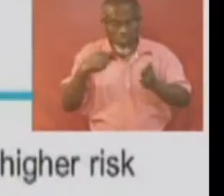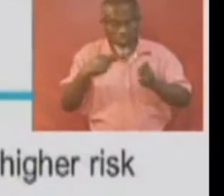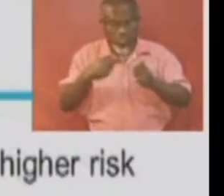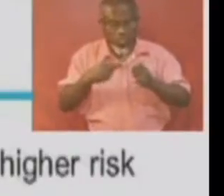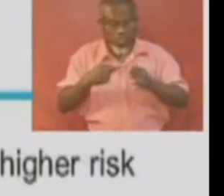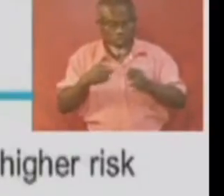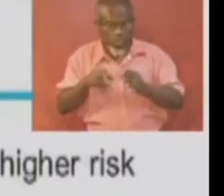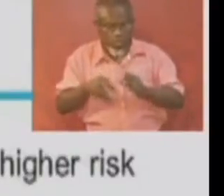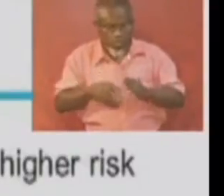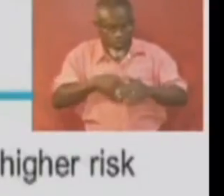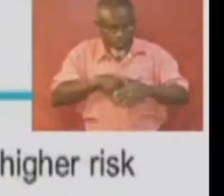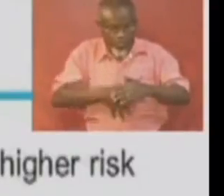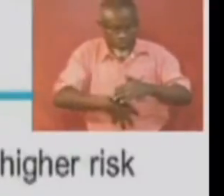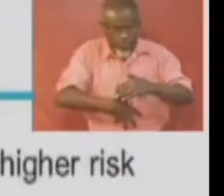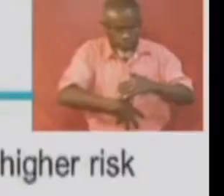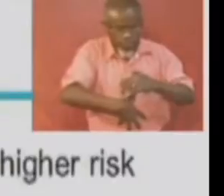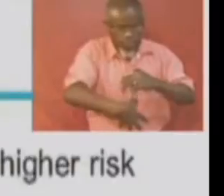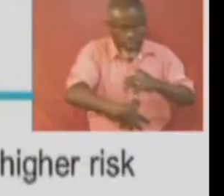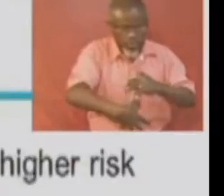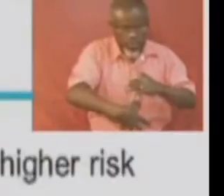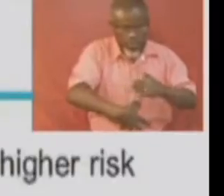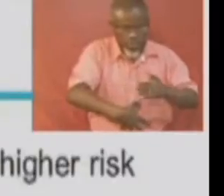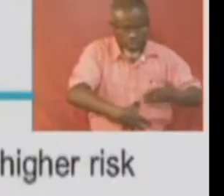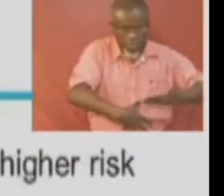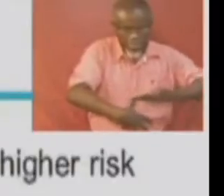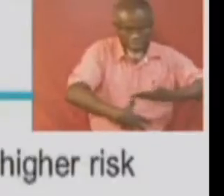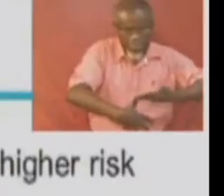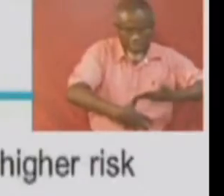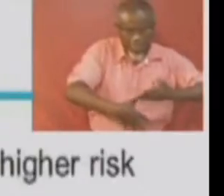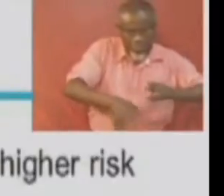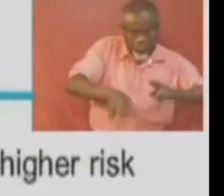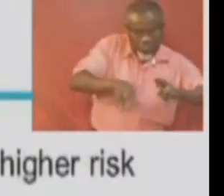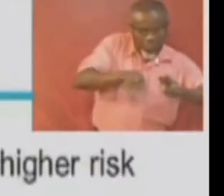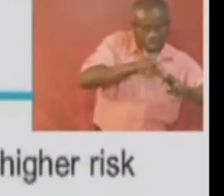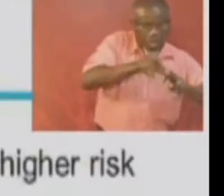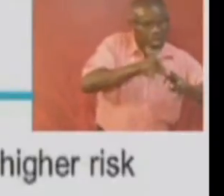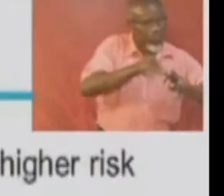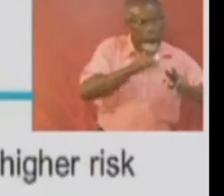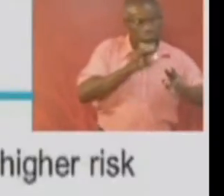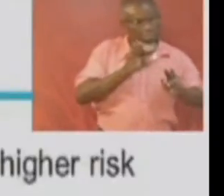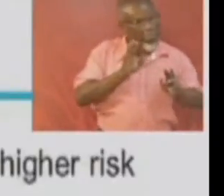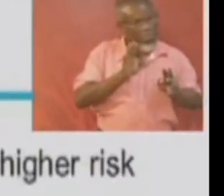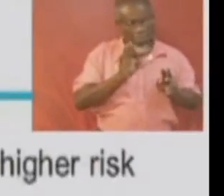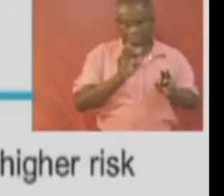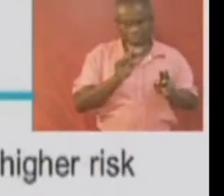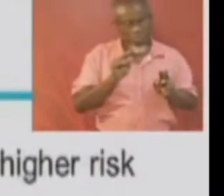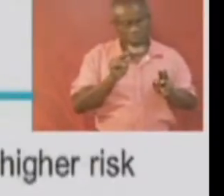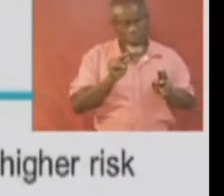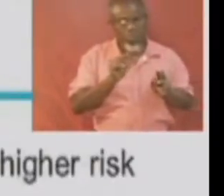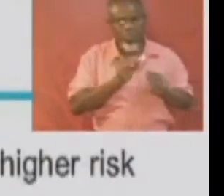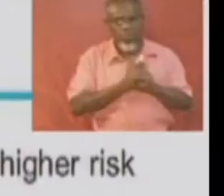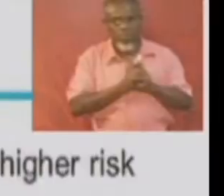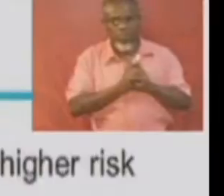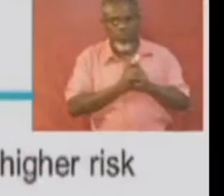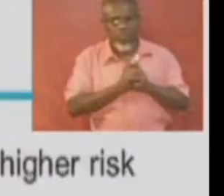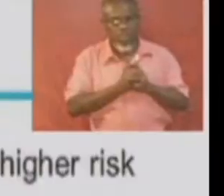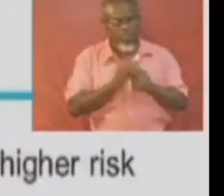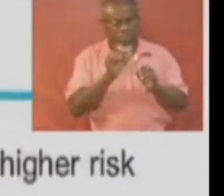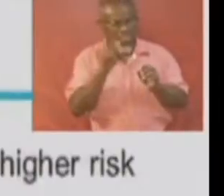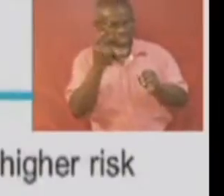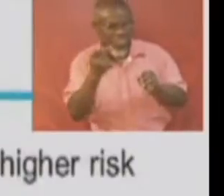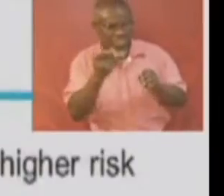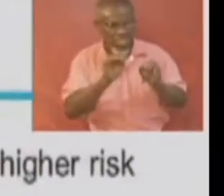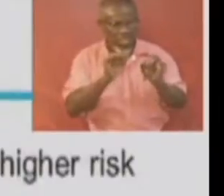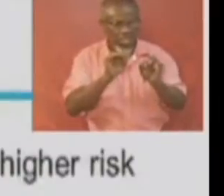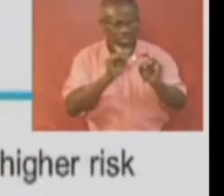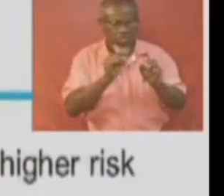after delivery. Additionally, there does not appear to be any risk of abnormal fetal effects